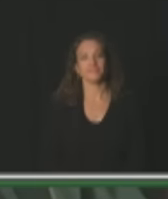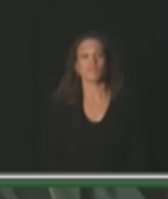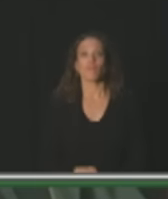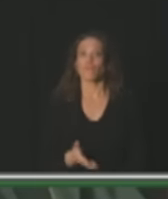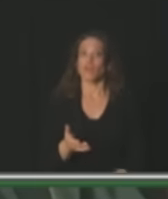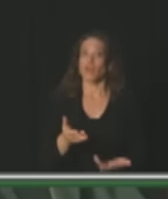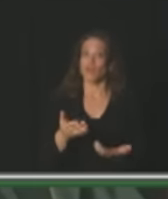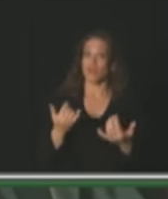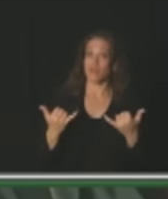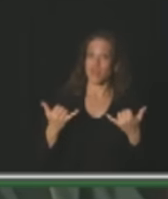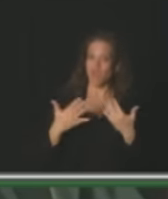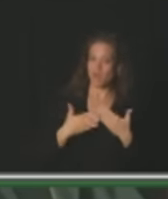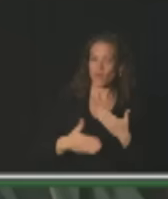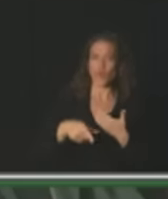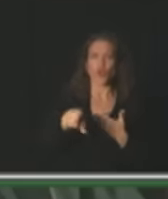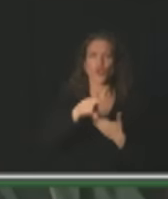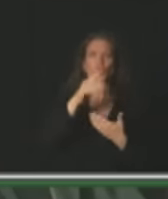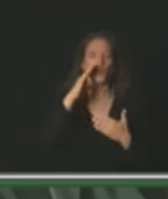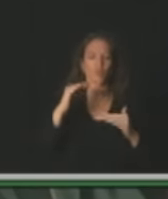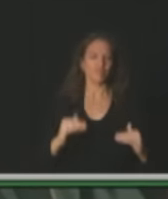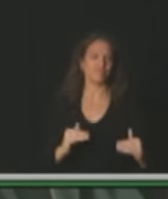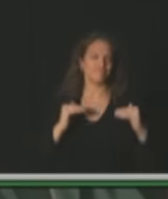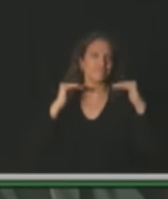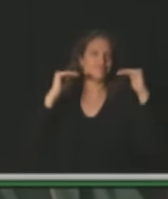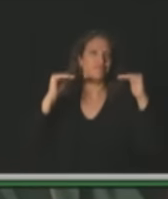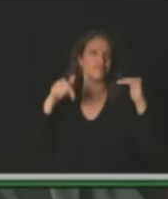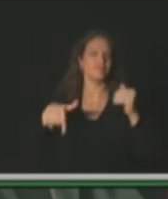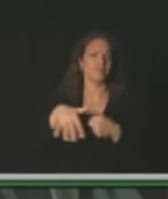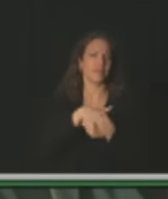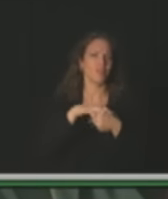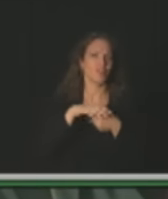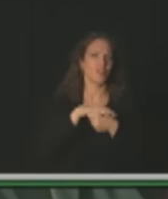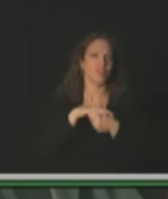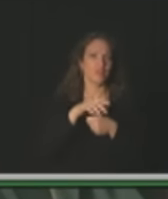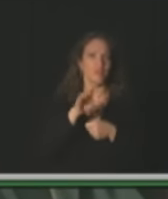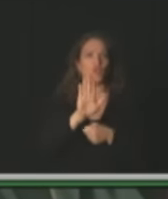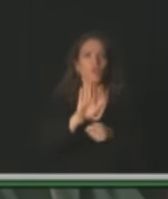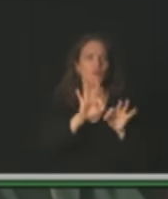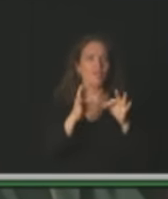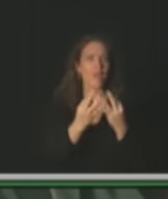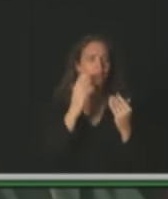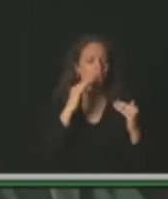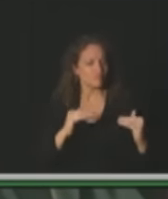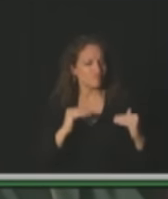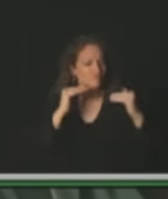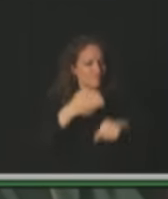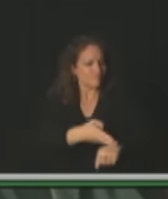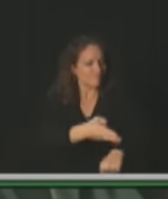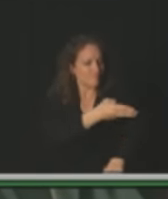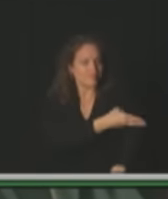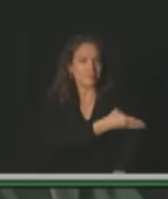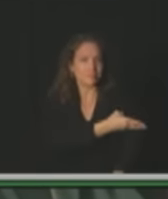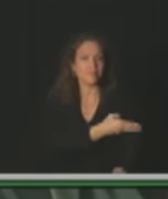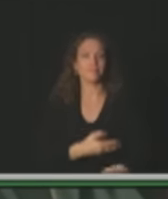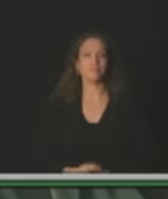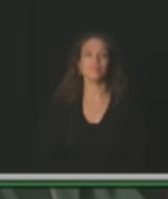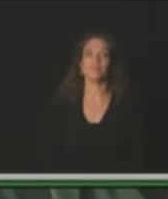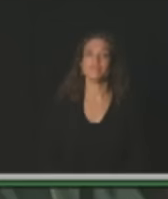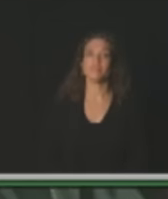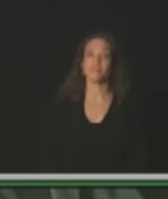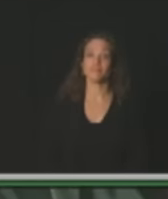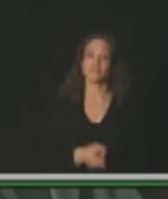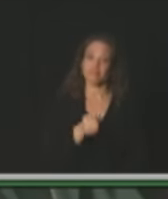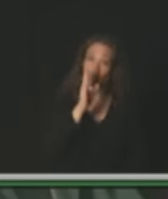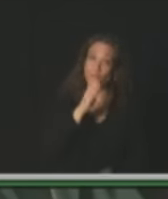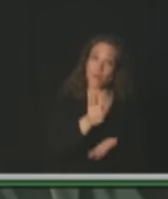Instead, you're going to lift this region. You're going to lift your families. You're going to